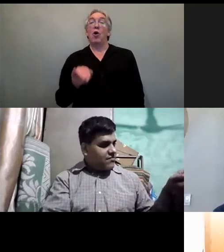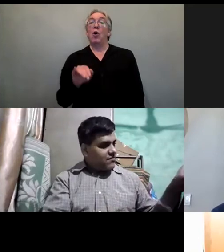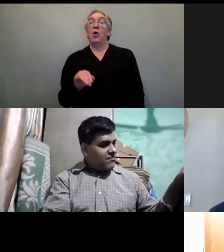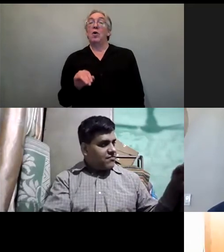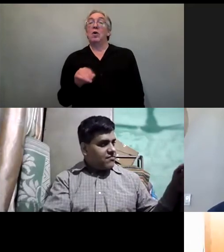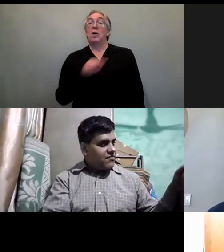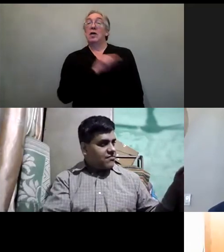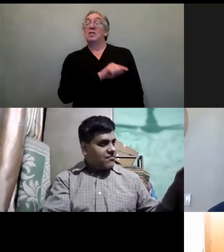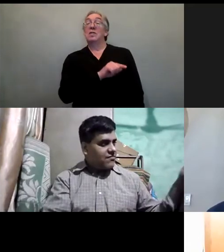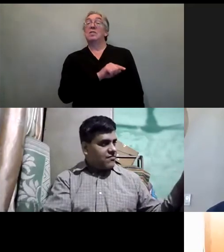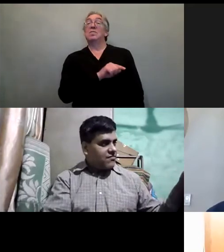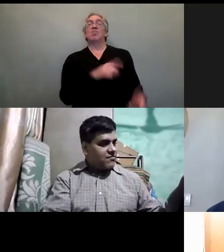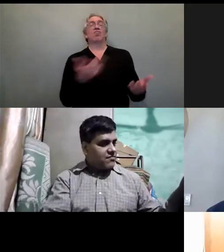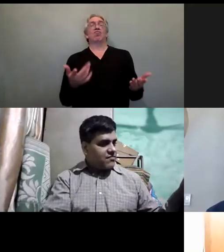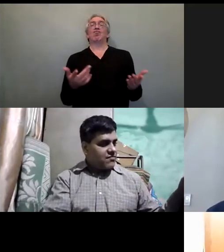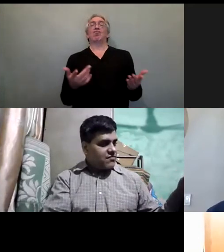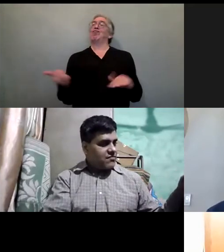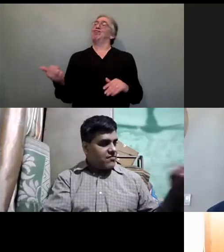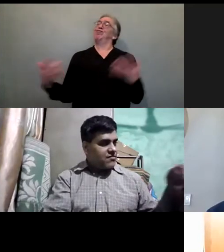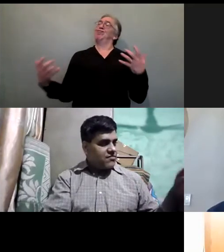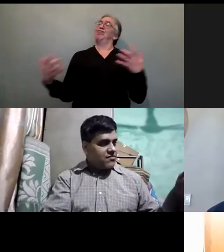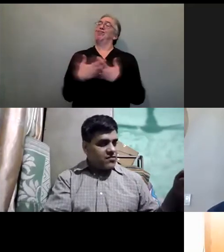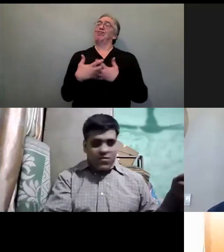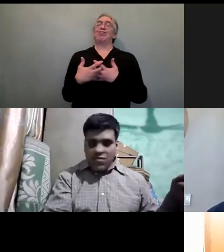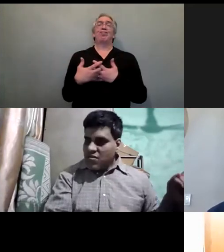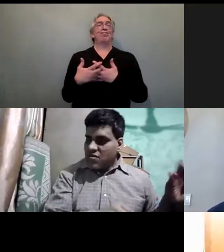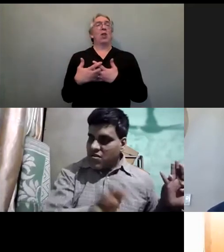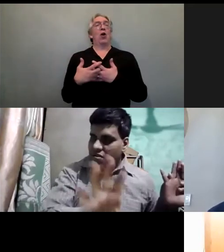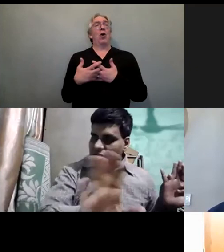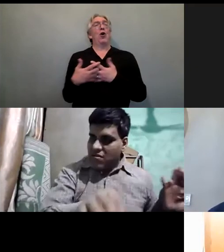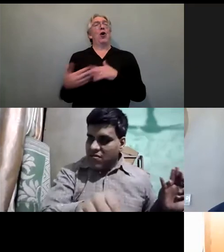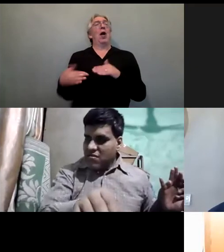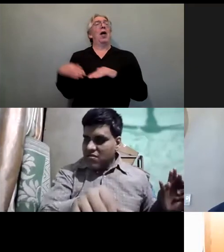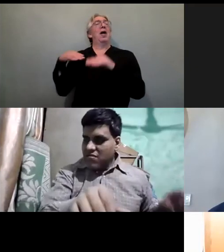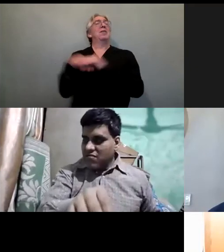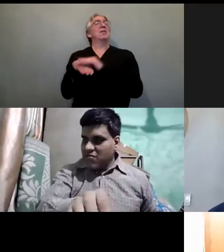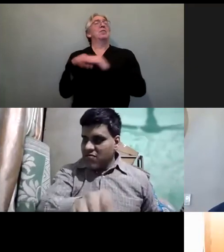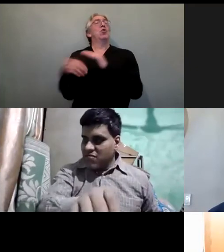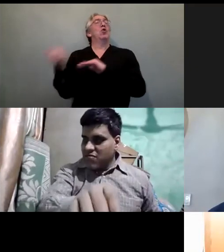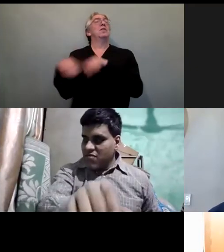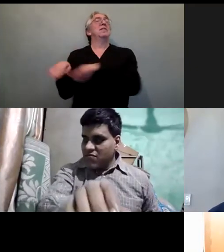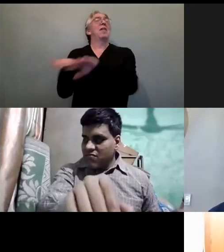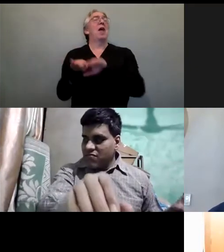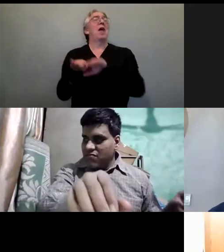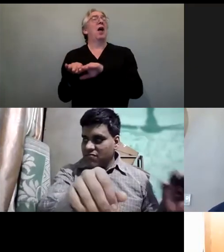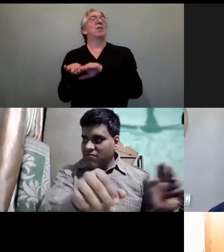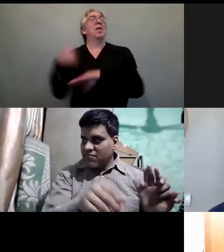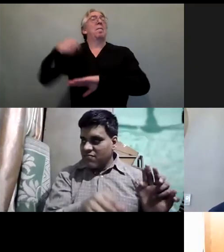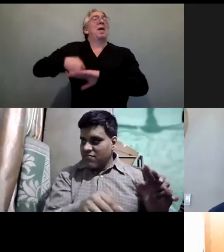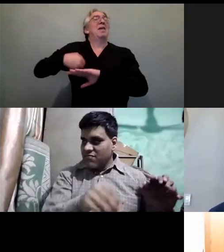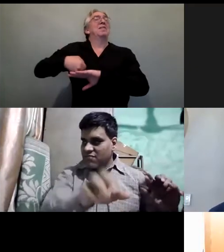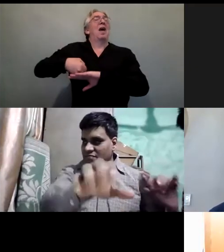basic accessibility standards, but going beyond and ensuring that we have functions that are